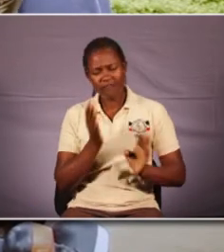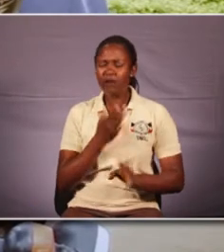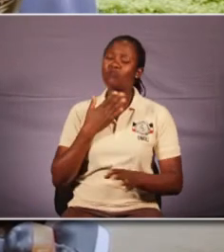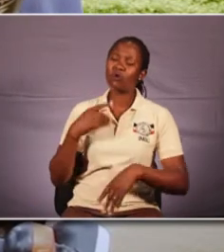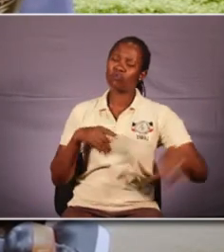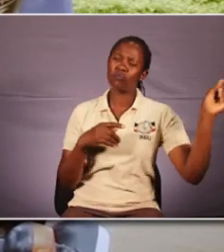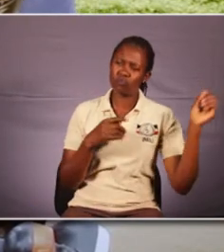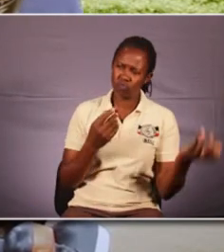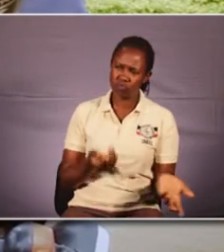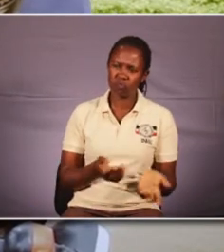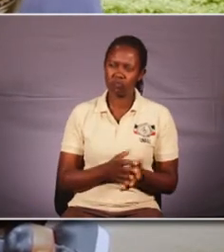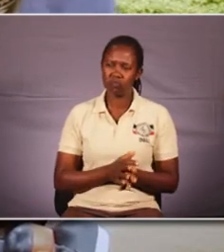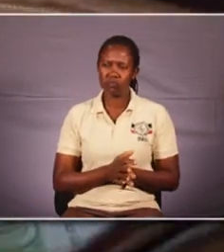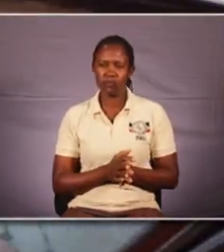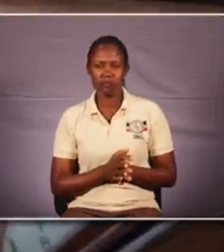want to go.